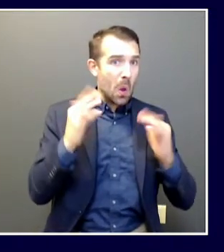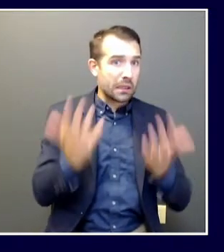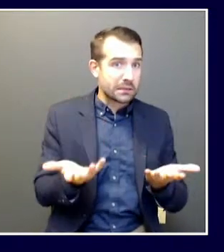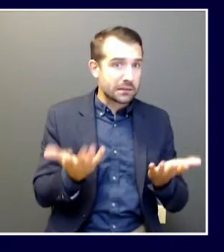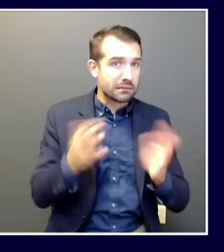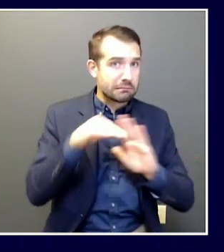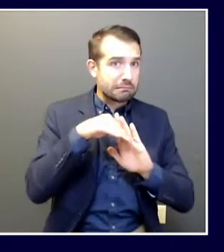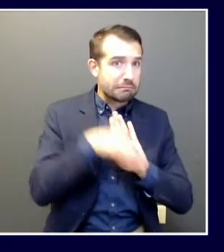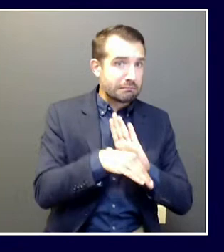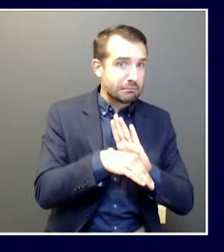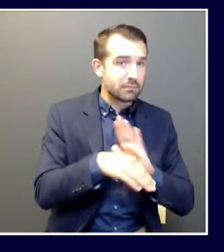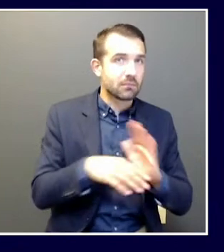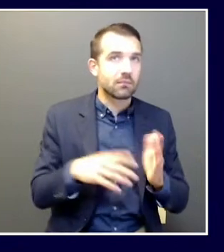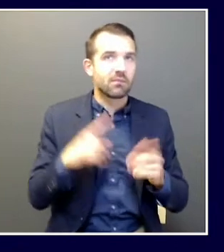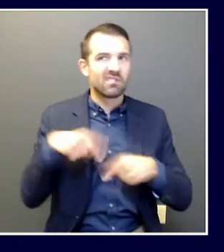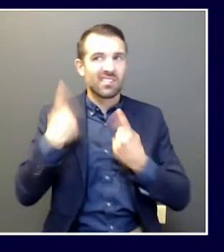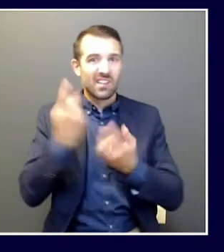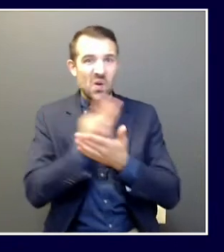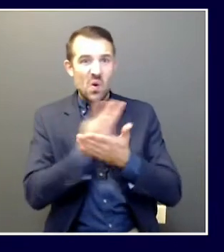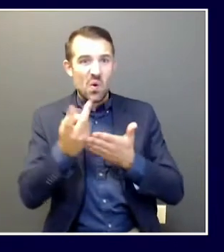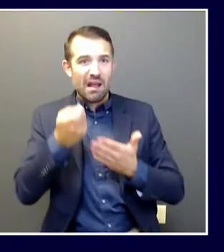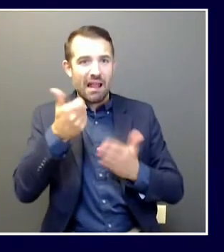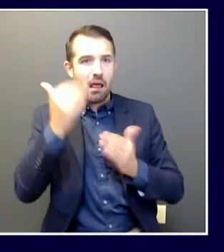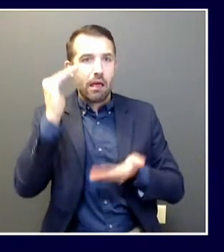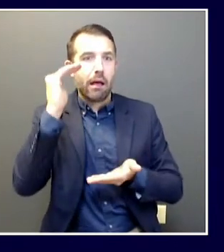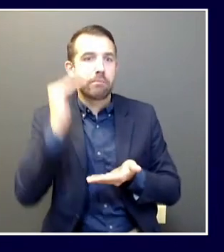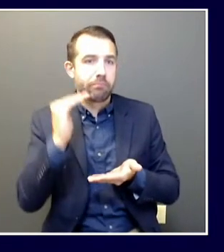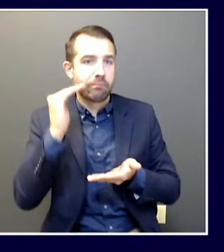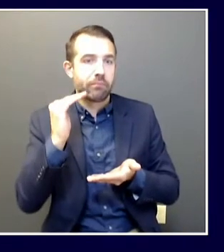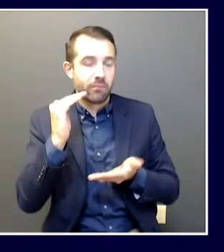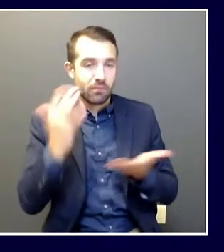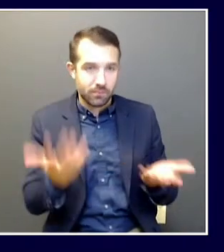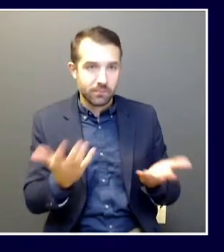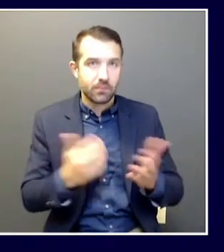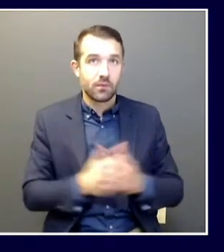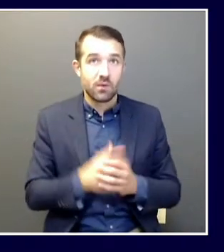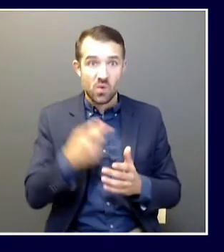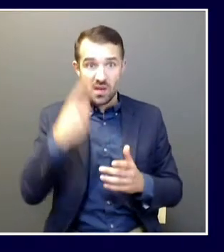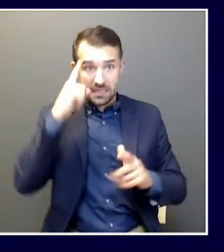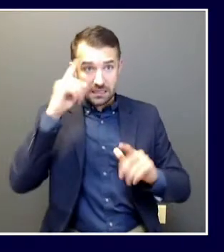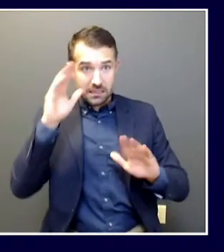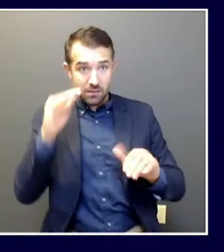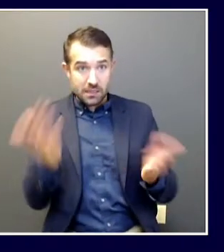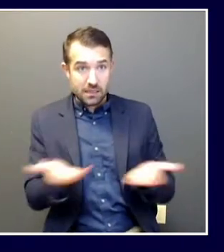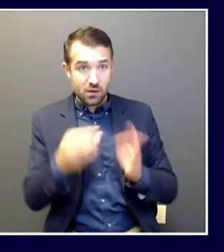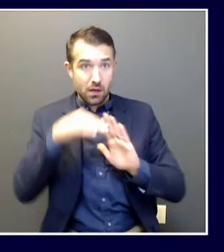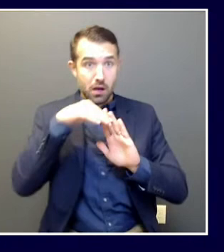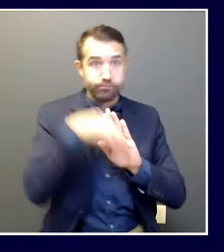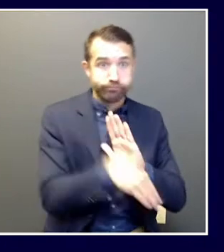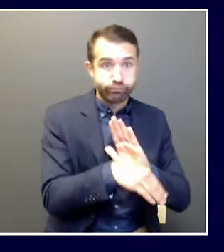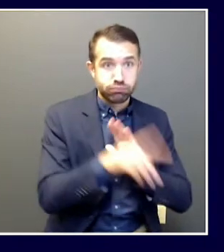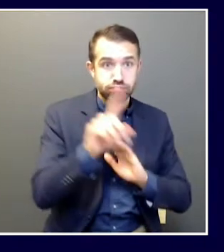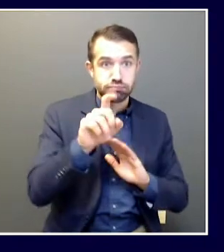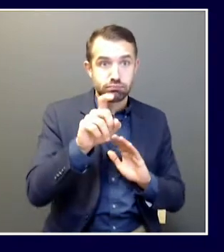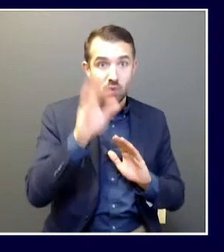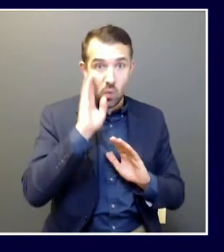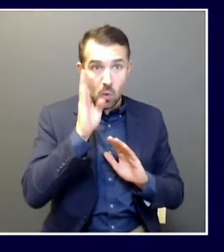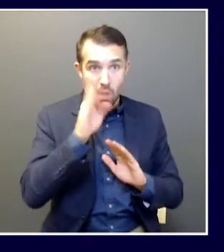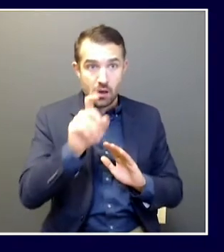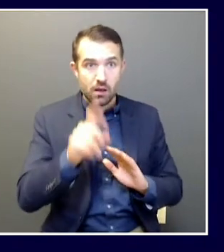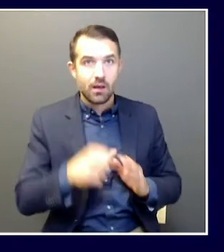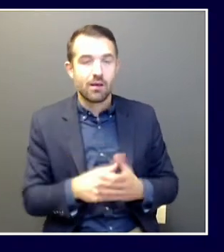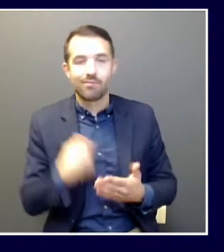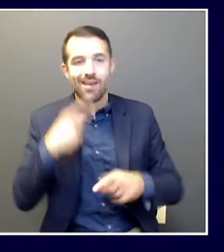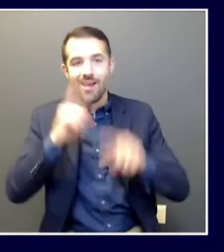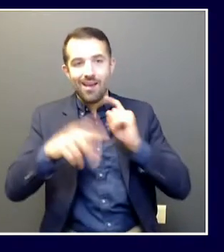weeks. Is that what you expect to see here, or what are the trend lines in the state? I can't predict what direction